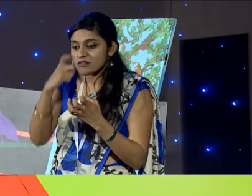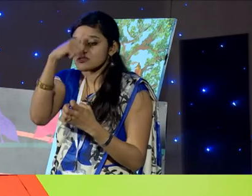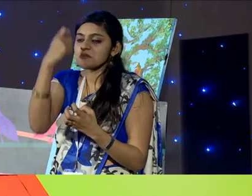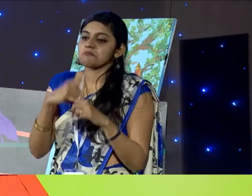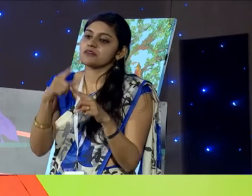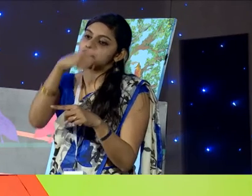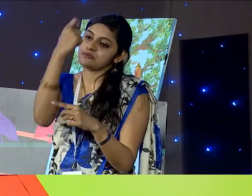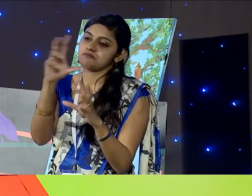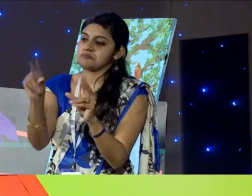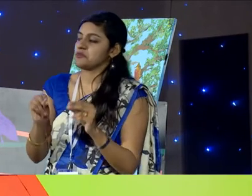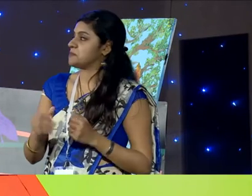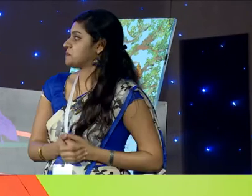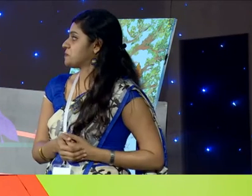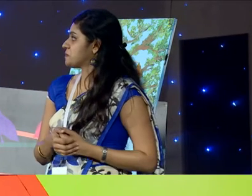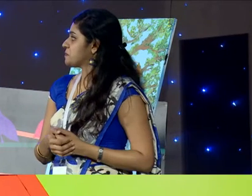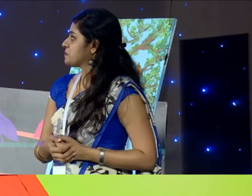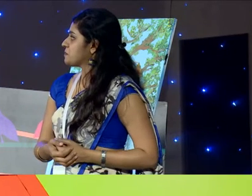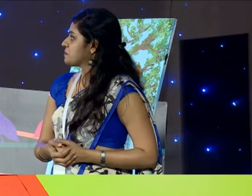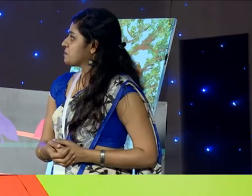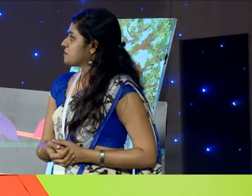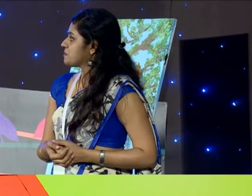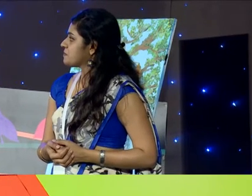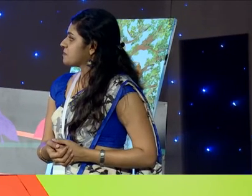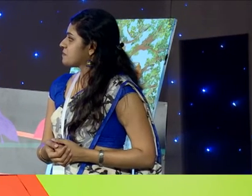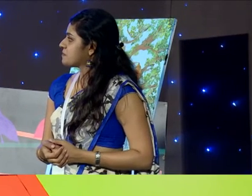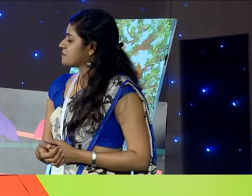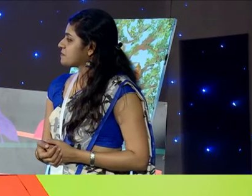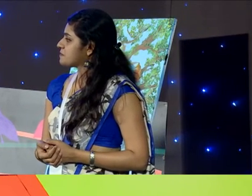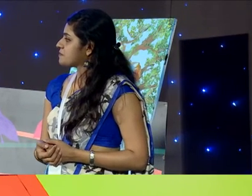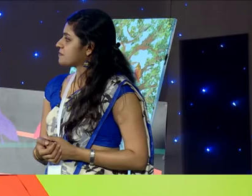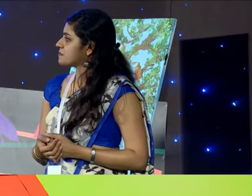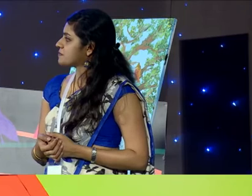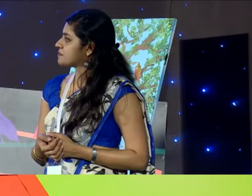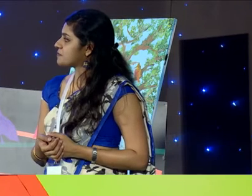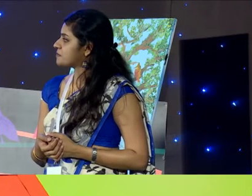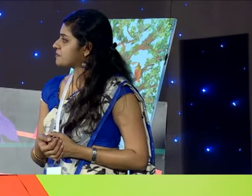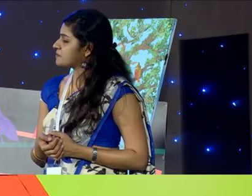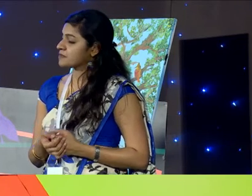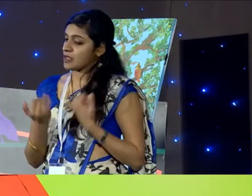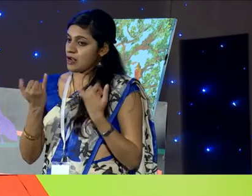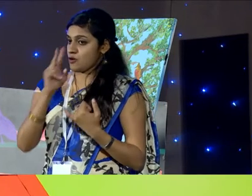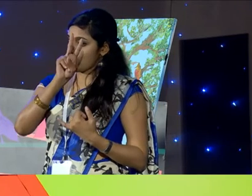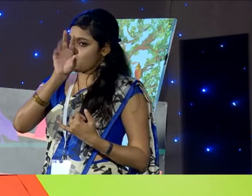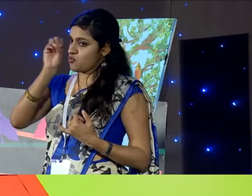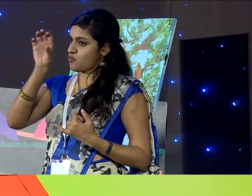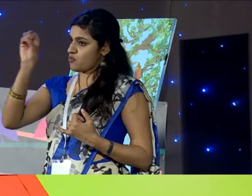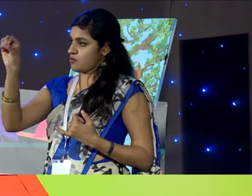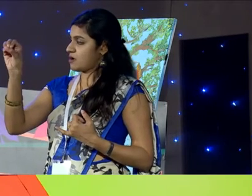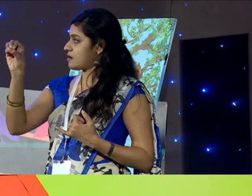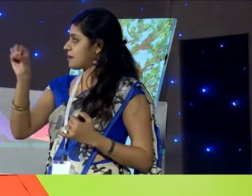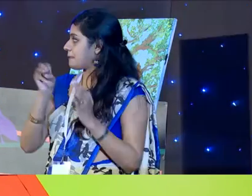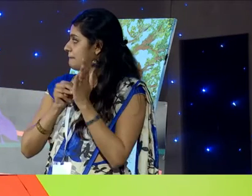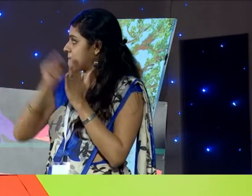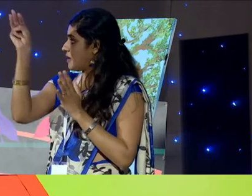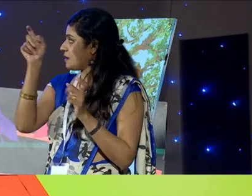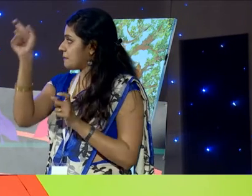million, and I'm going to now link it directly to Lemontree, in these 200 million, there are about,